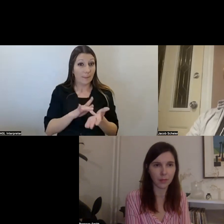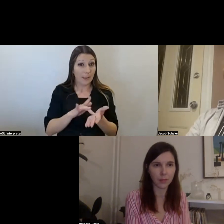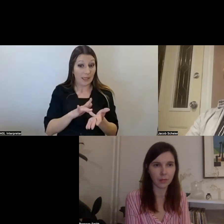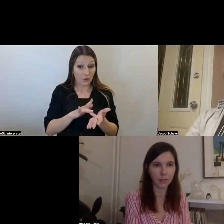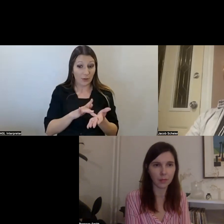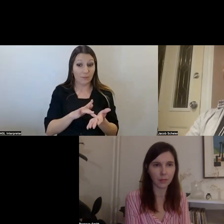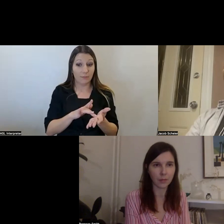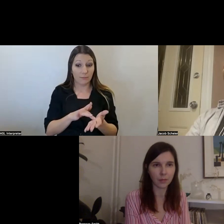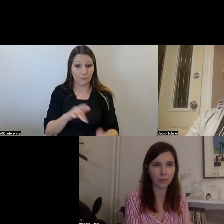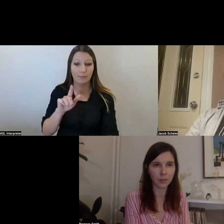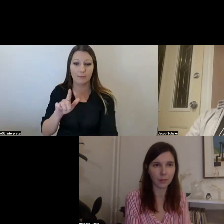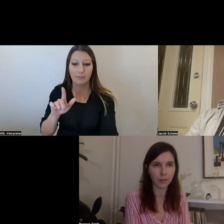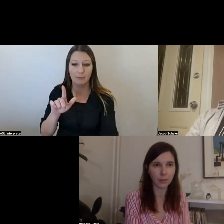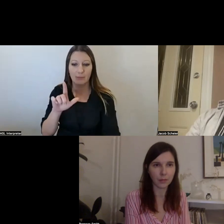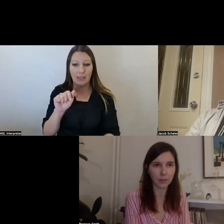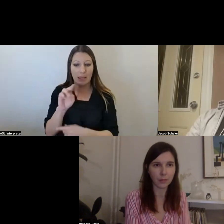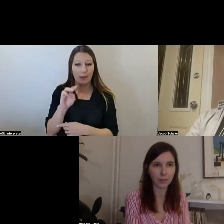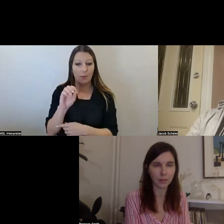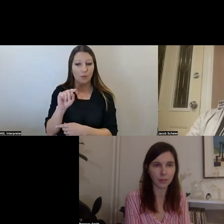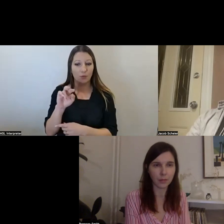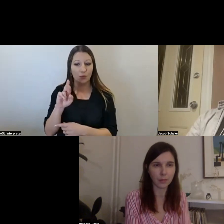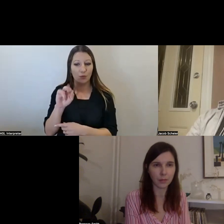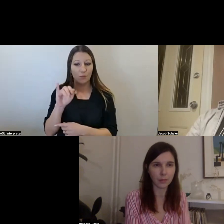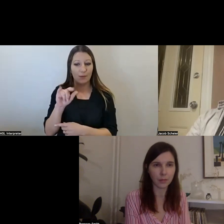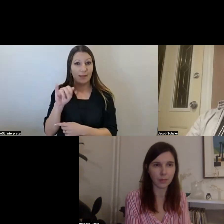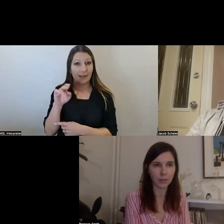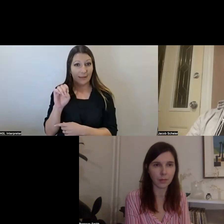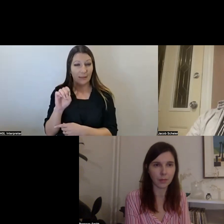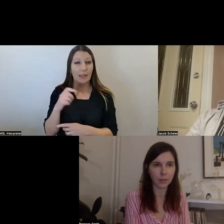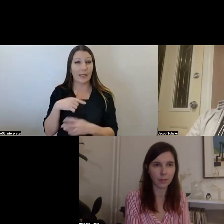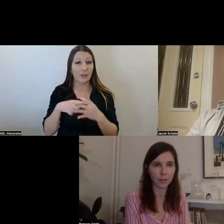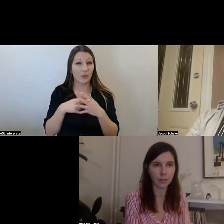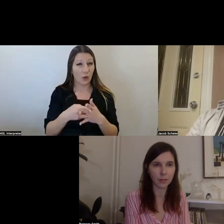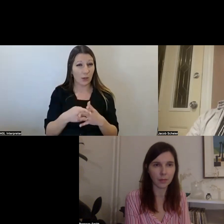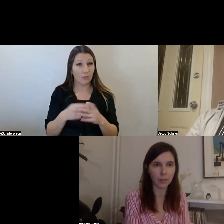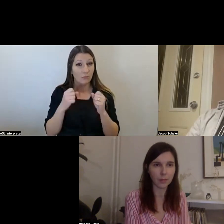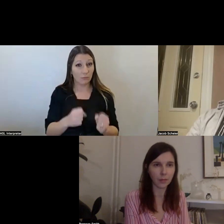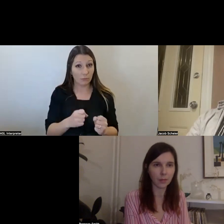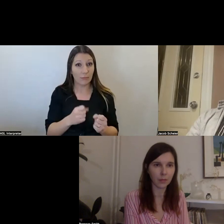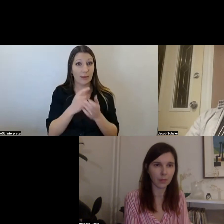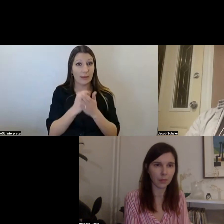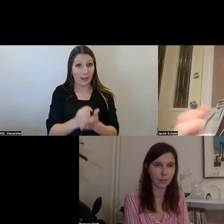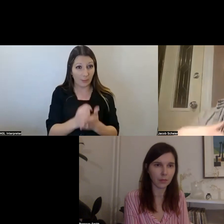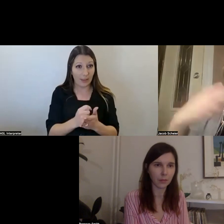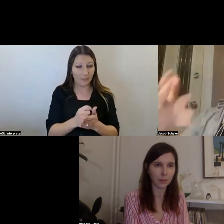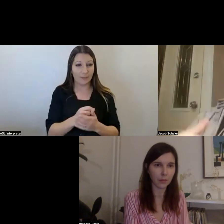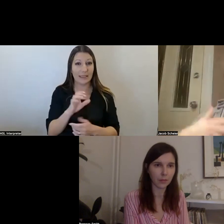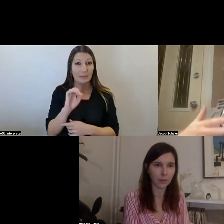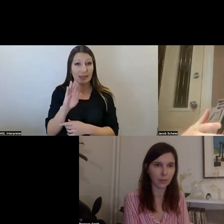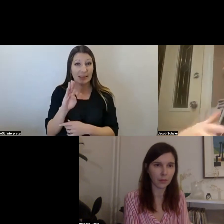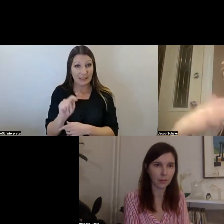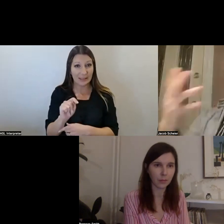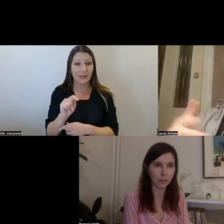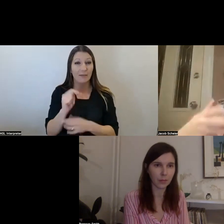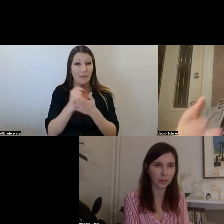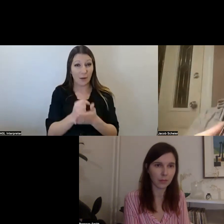and was doing pretty intensive CBT therapy. And it was like I was back to functioning,